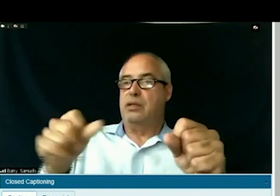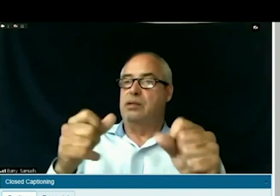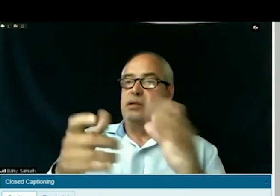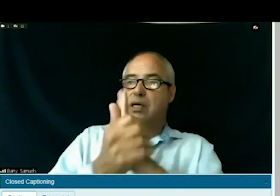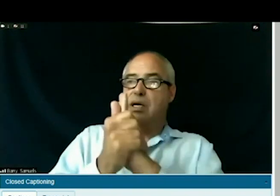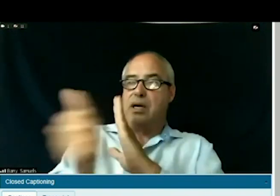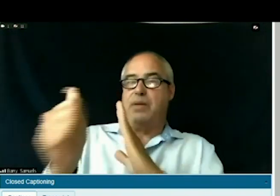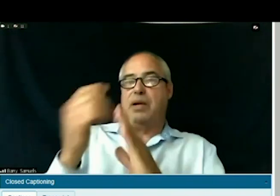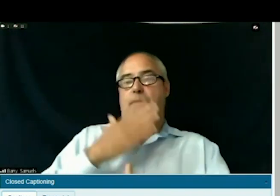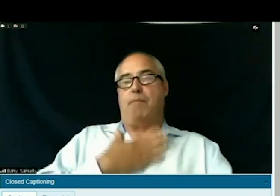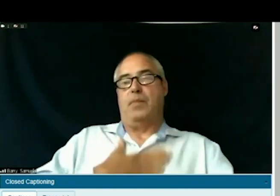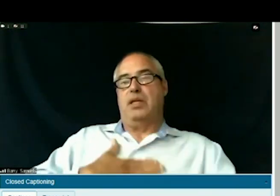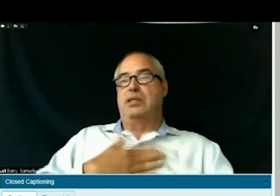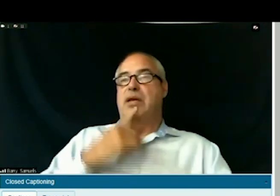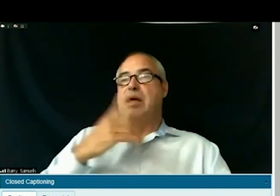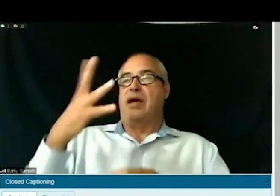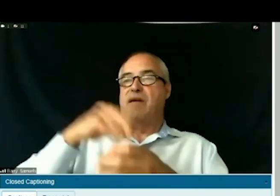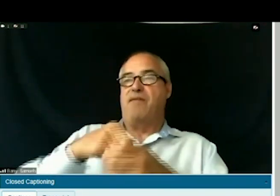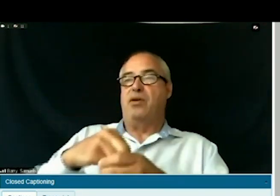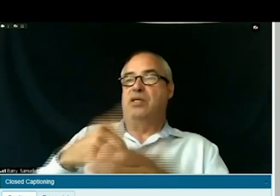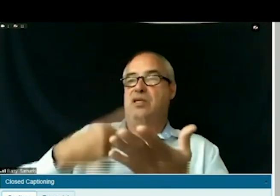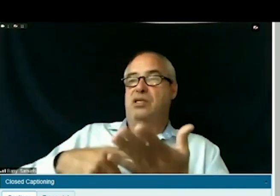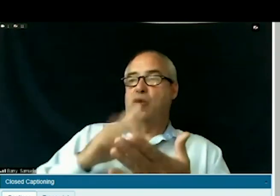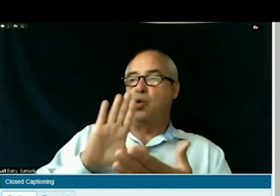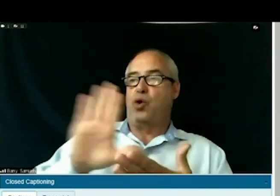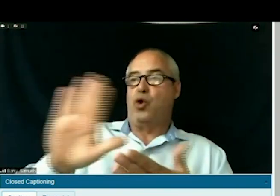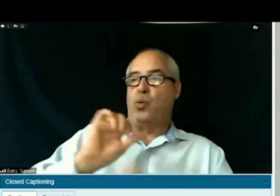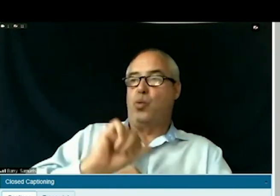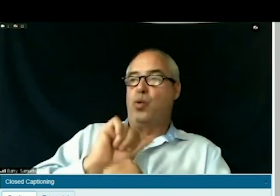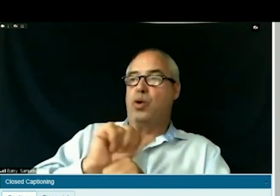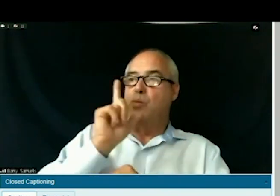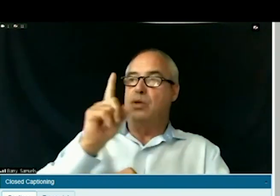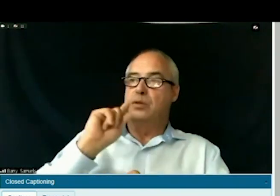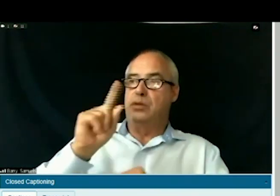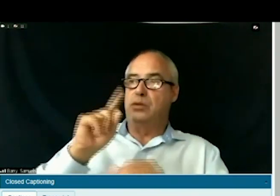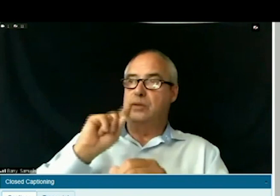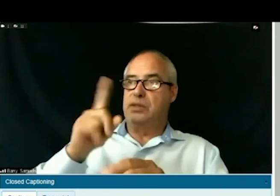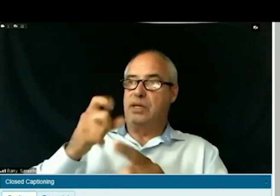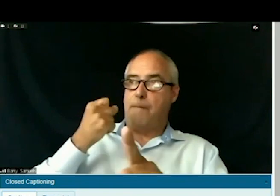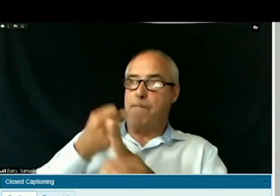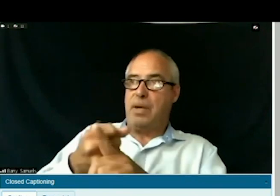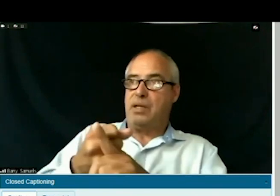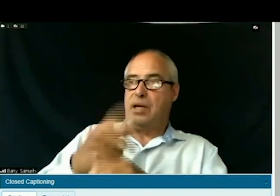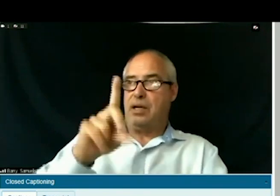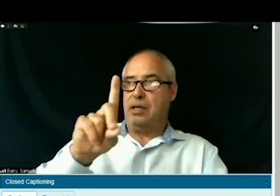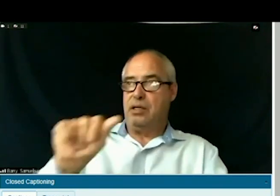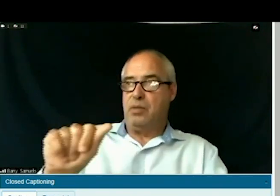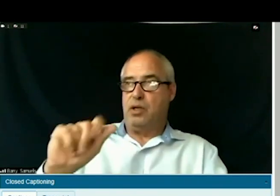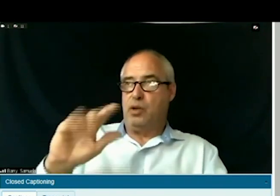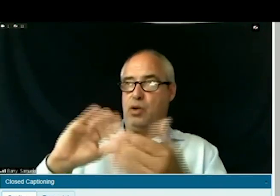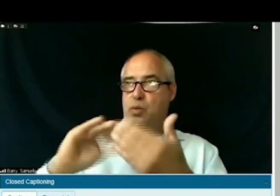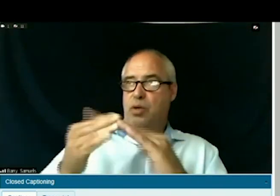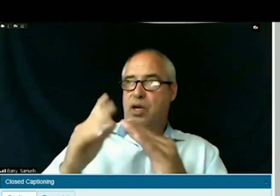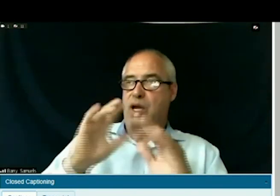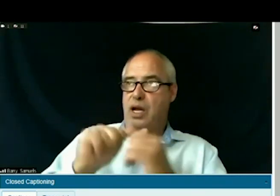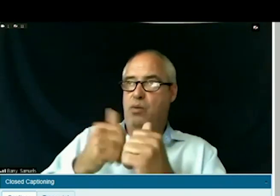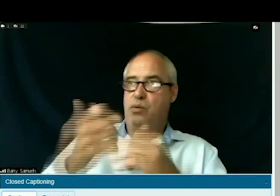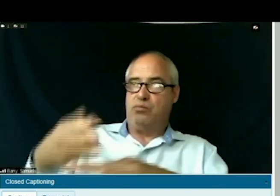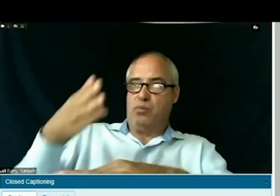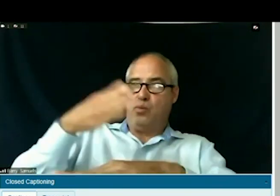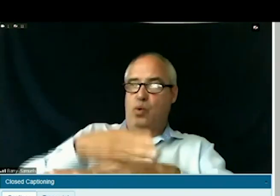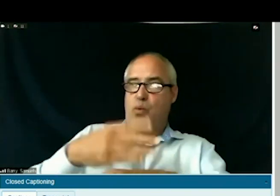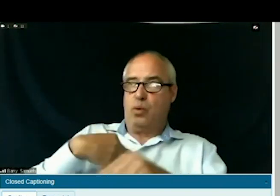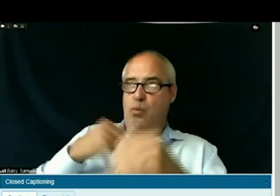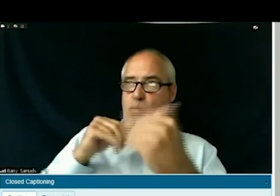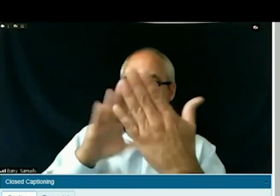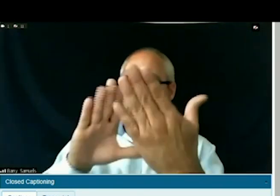with us today to discuss her work looking at the pandemic's impact on people with disabilities and how frameworks can be used to improve how we approach these